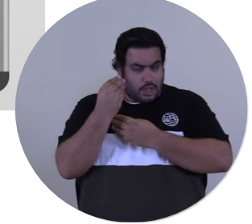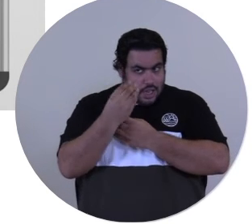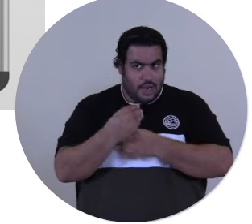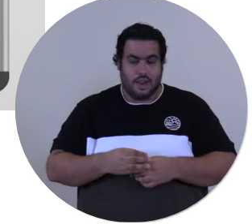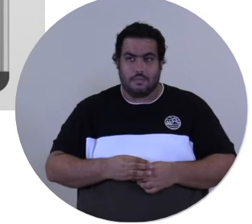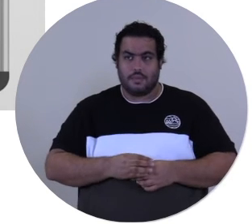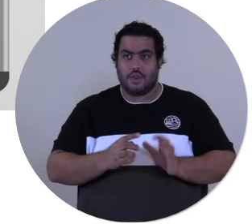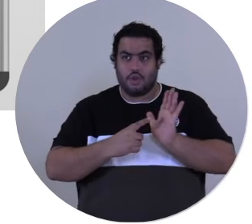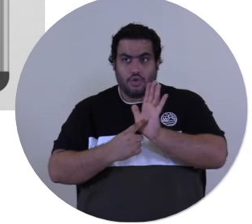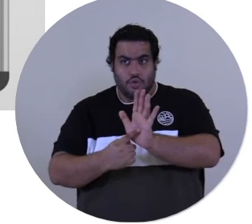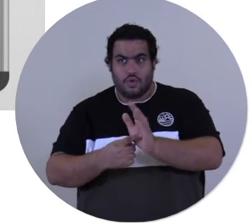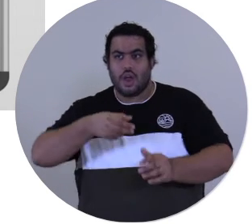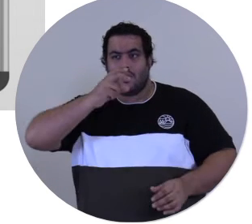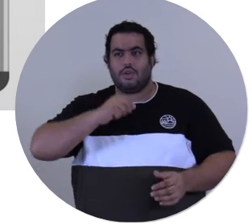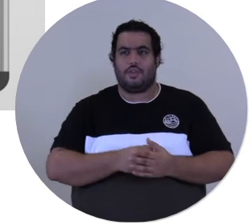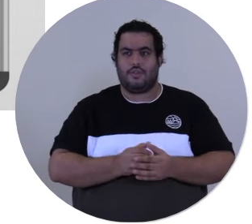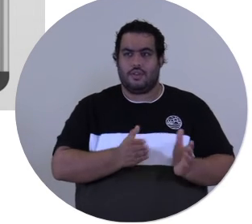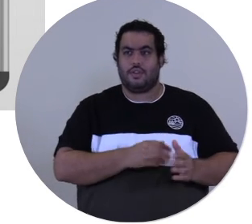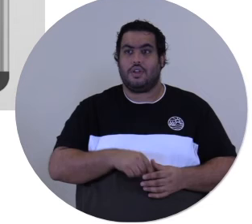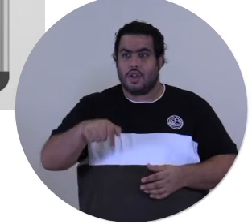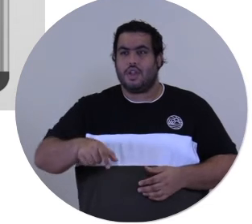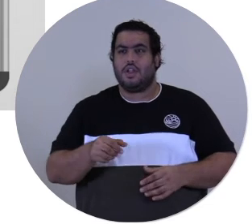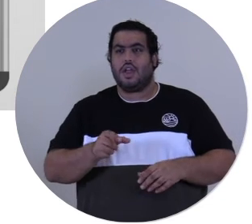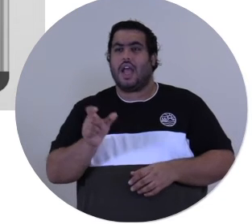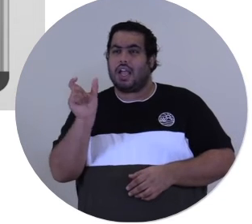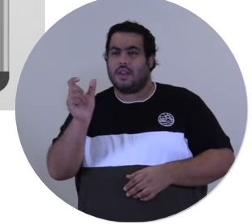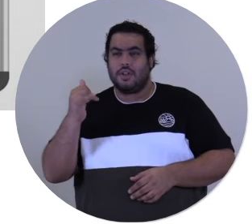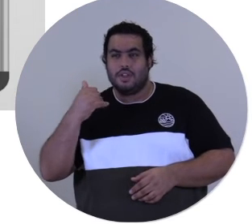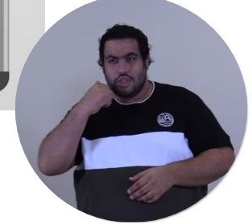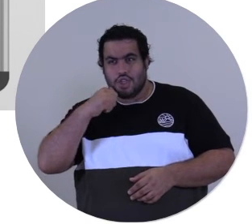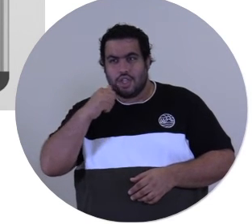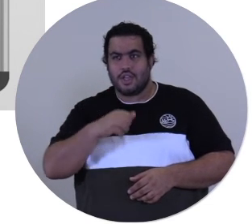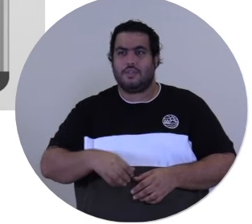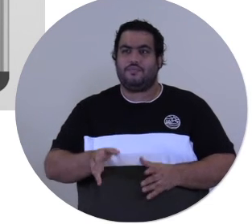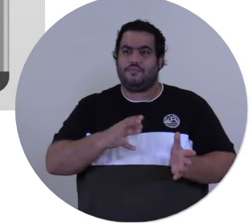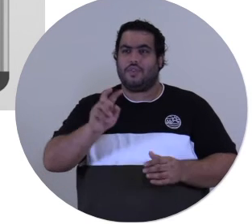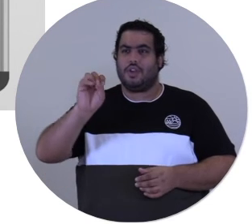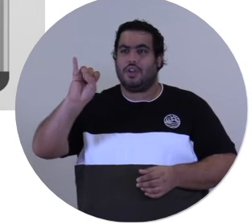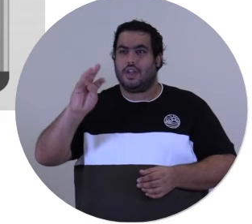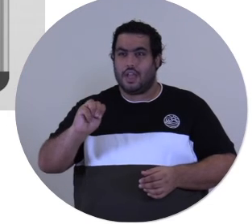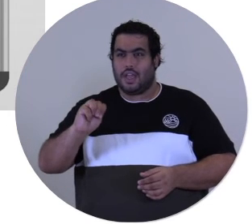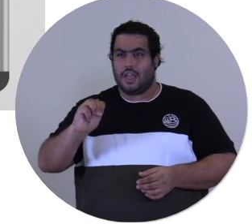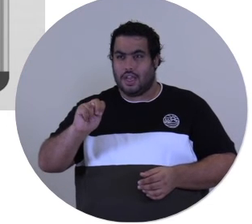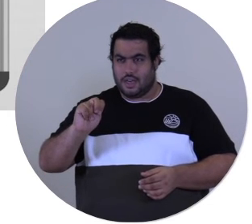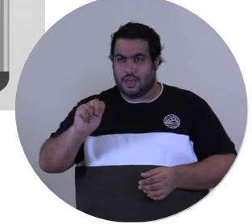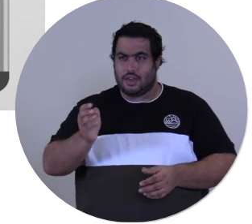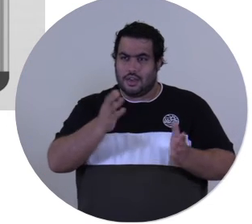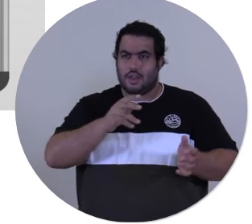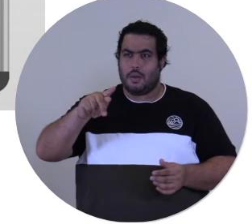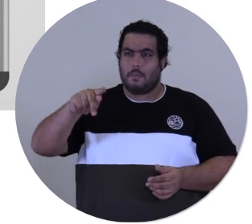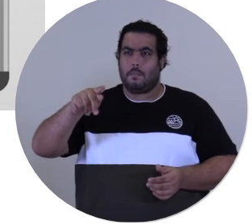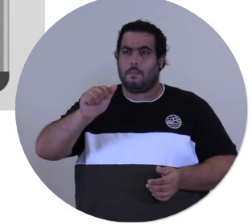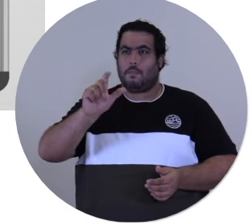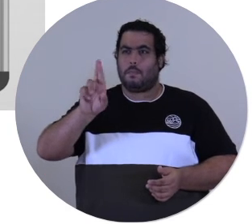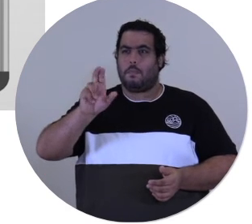Here are a few more words that you might need to remember. In parallel. In parallel is an